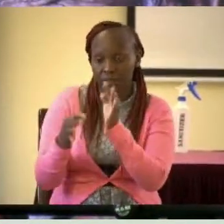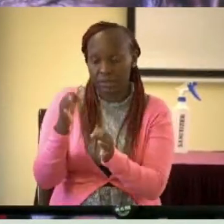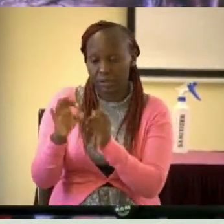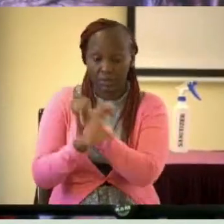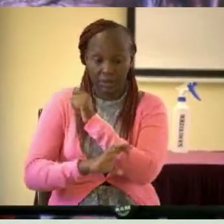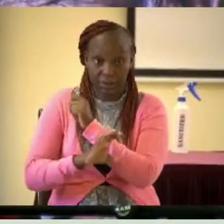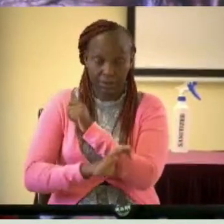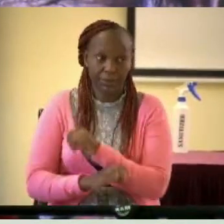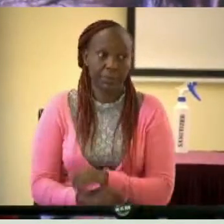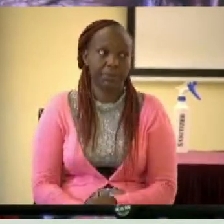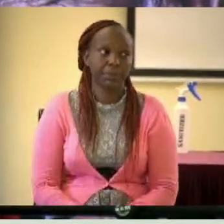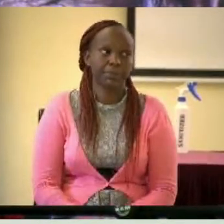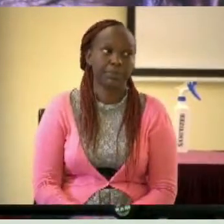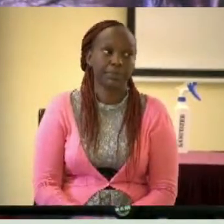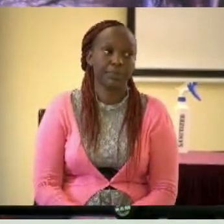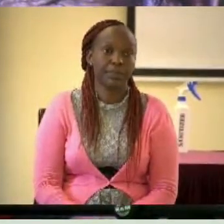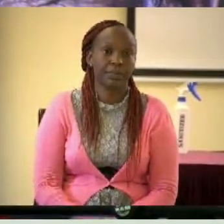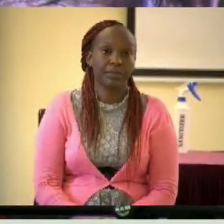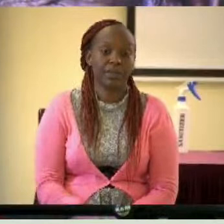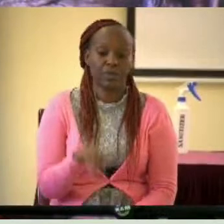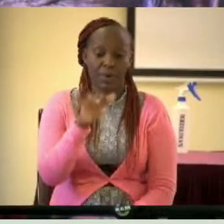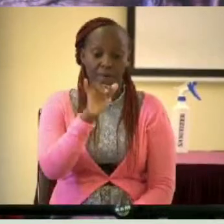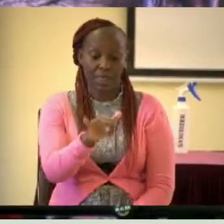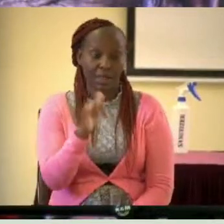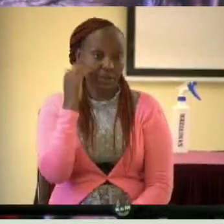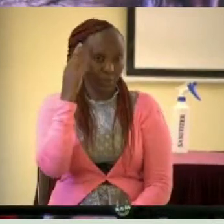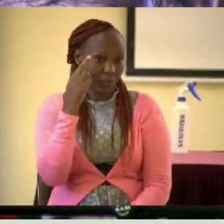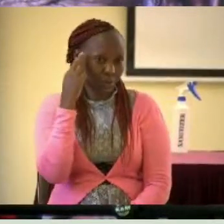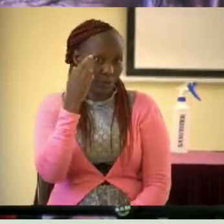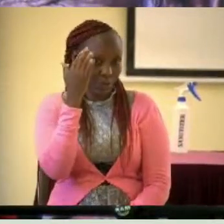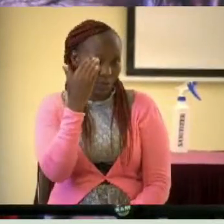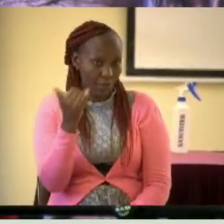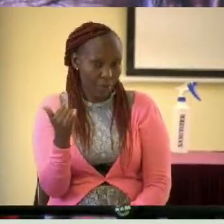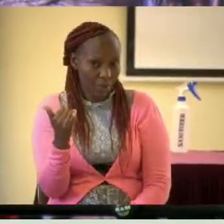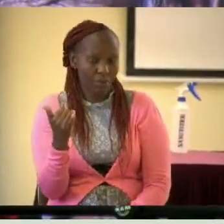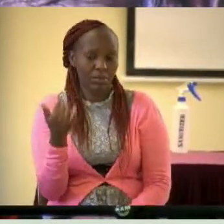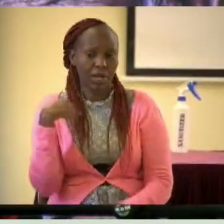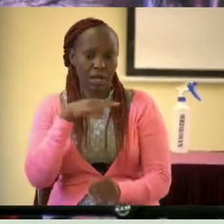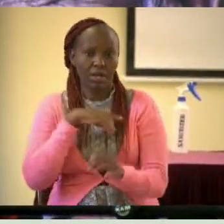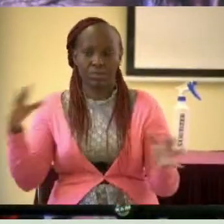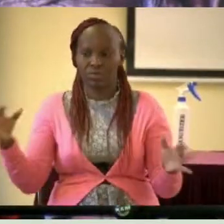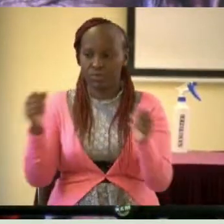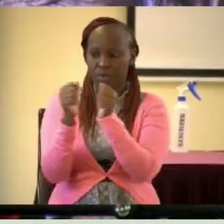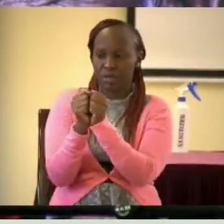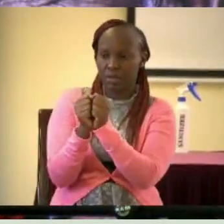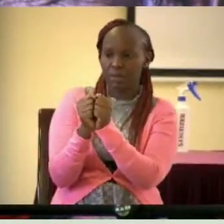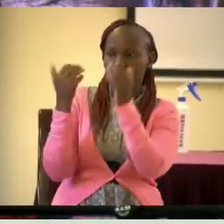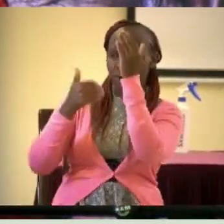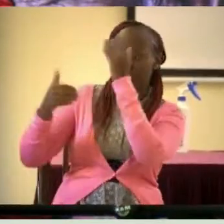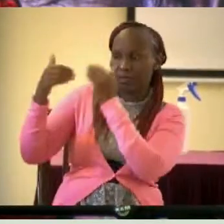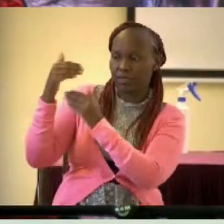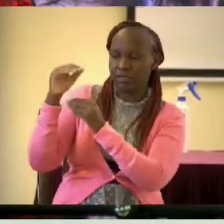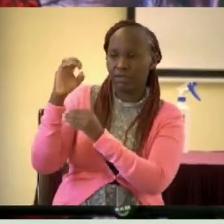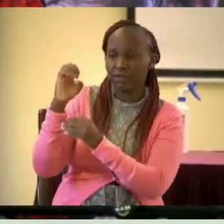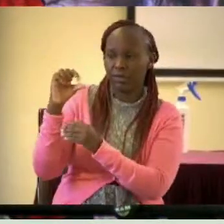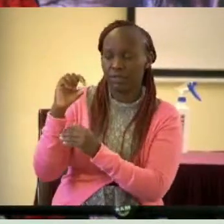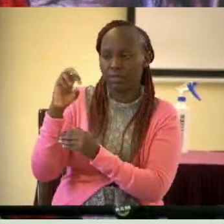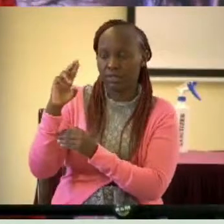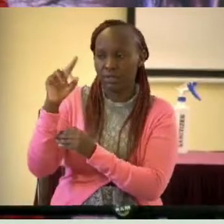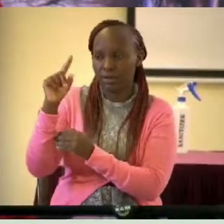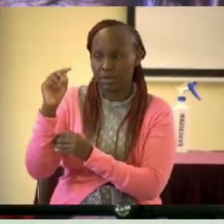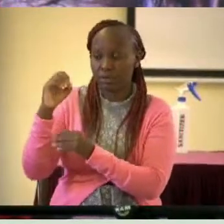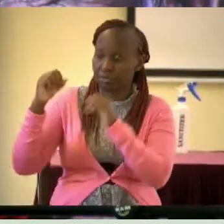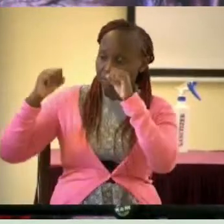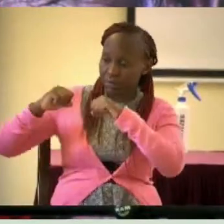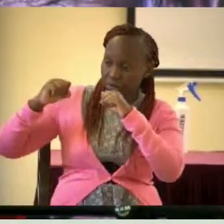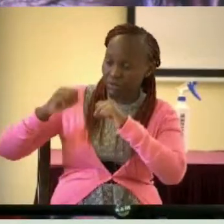country. So that was the main reason why we came together with Egerton University and agreed